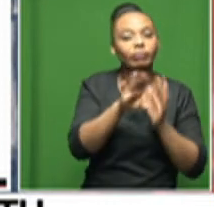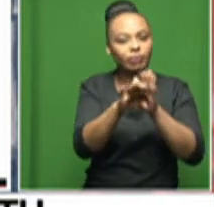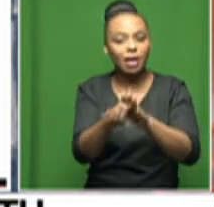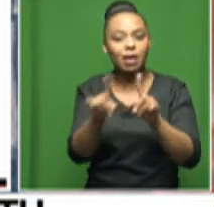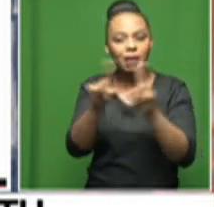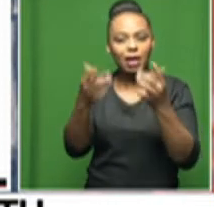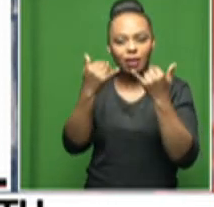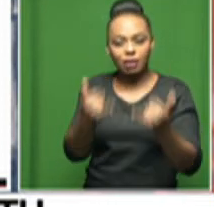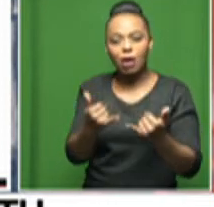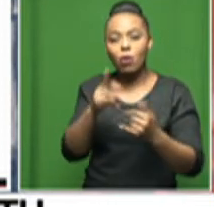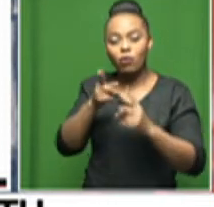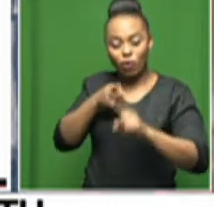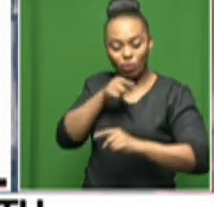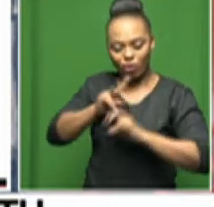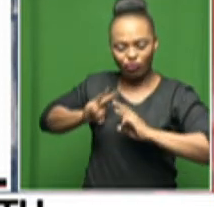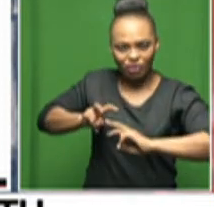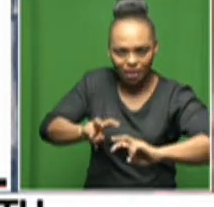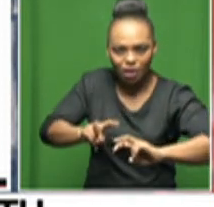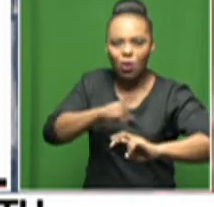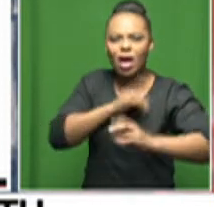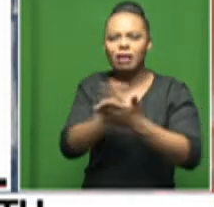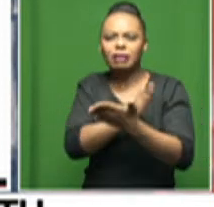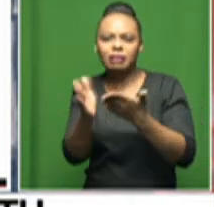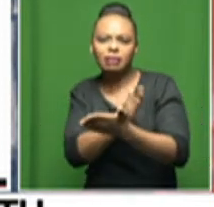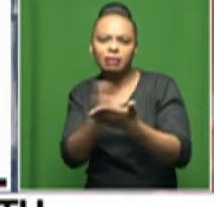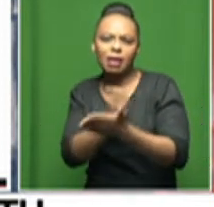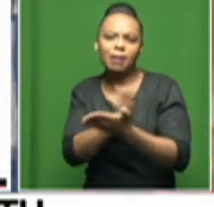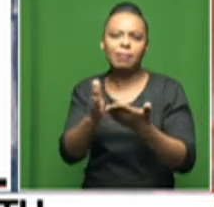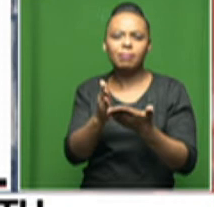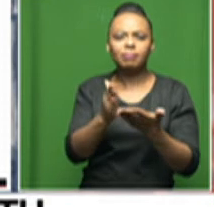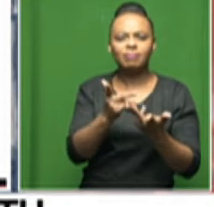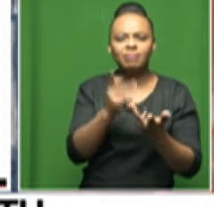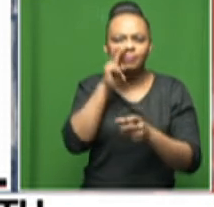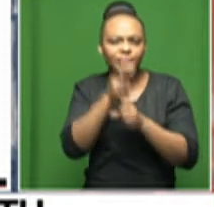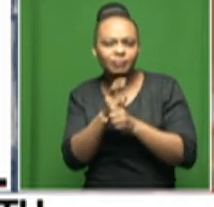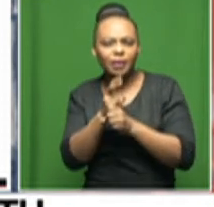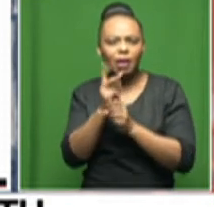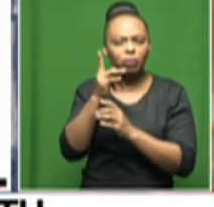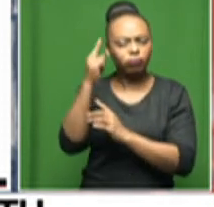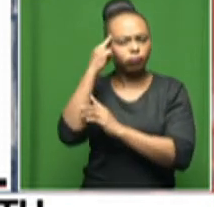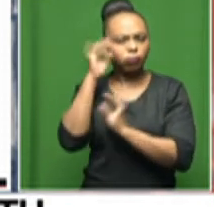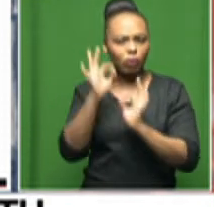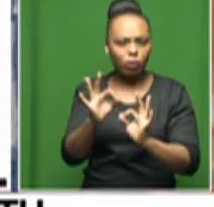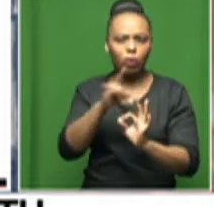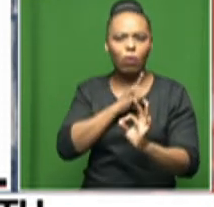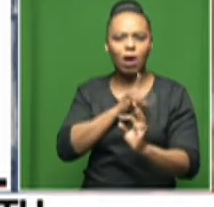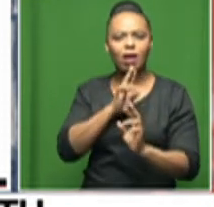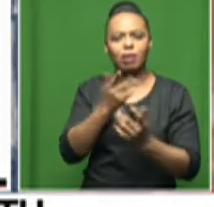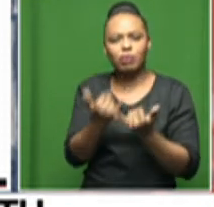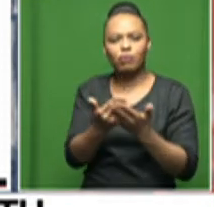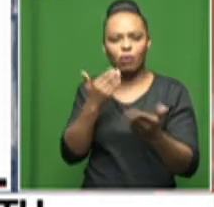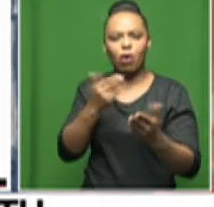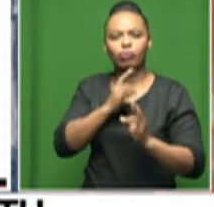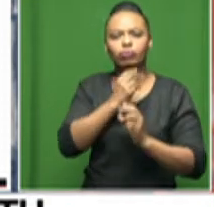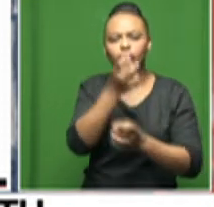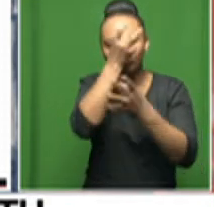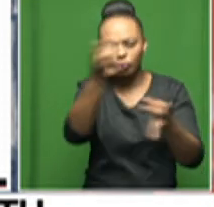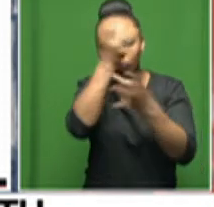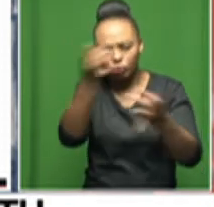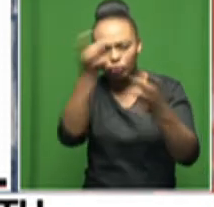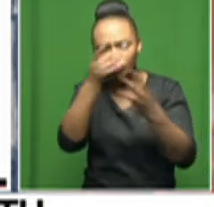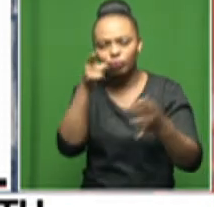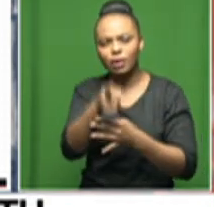much of a reality check in that we've been somewhat euphoric of the early results that were reported for COVID-19 vaccines, when vaccine efficacy